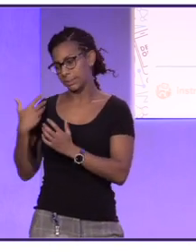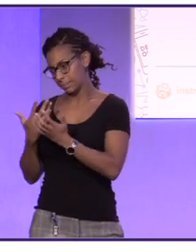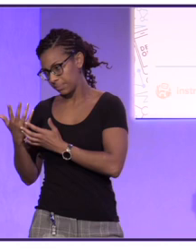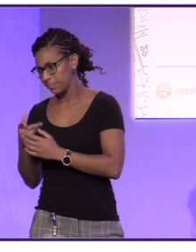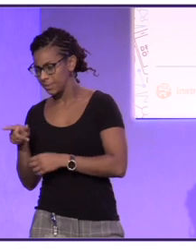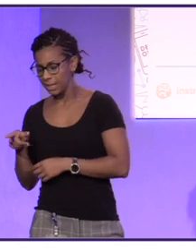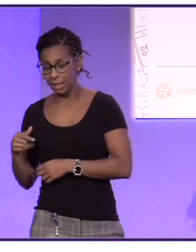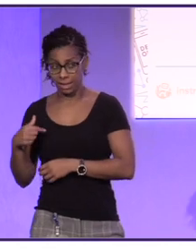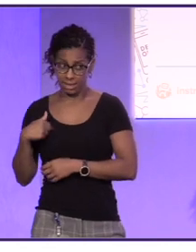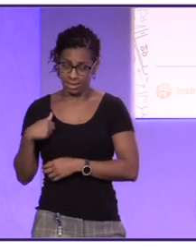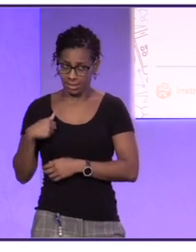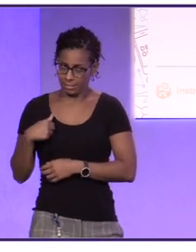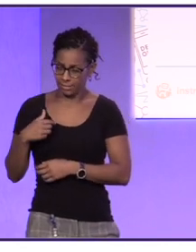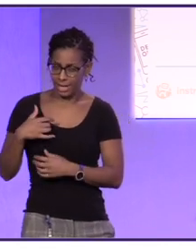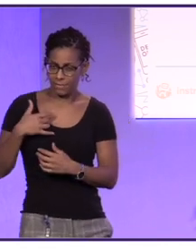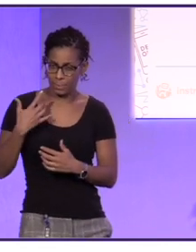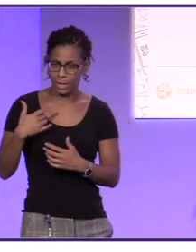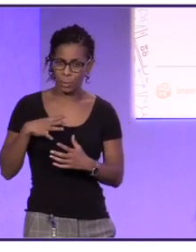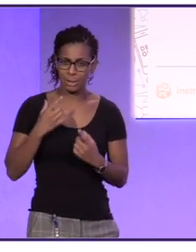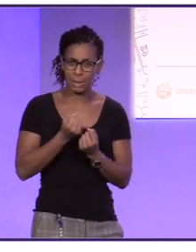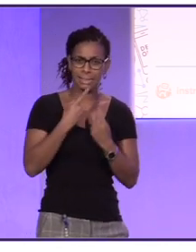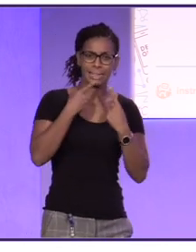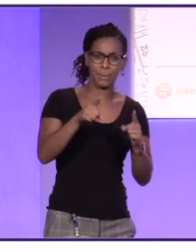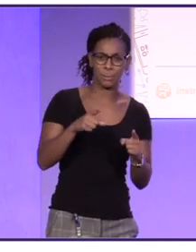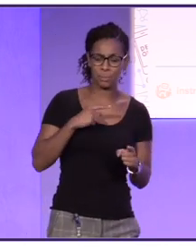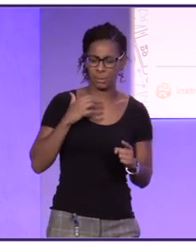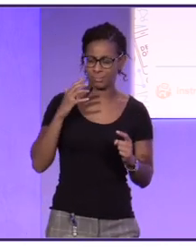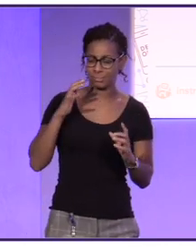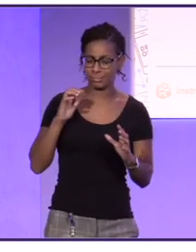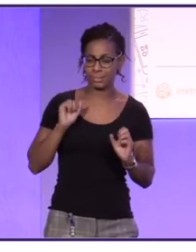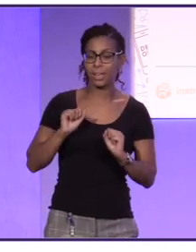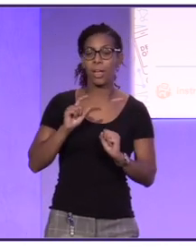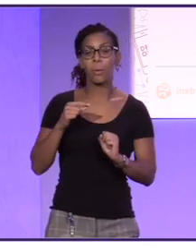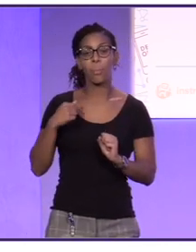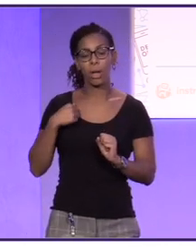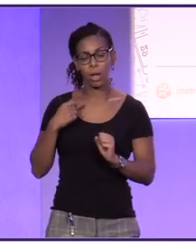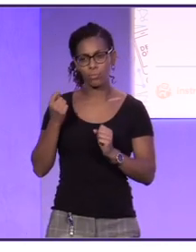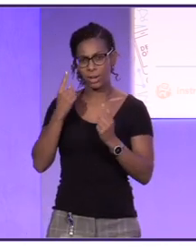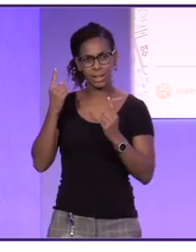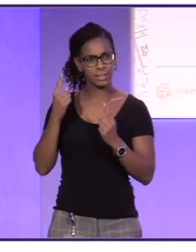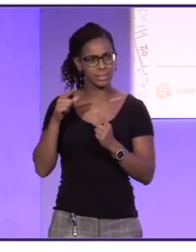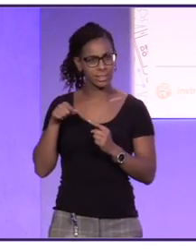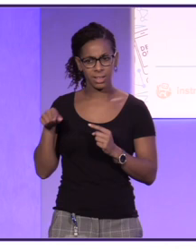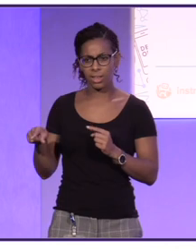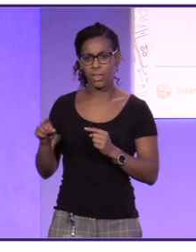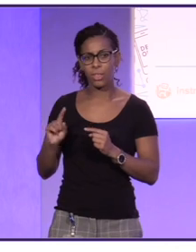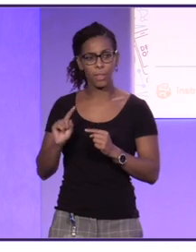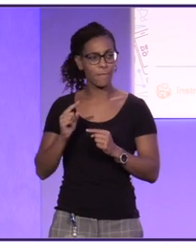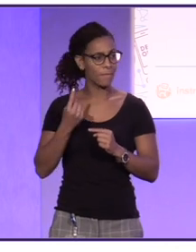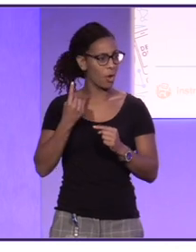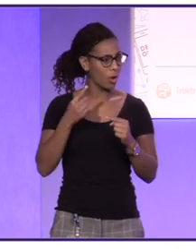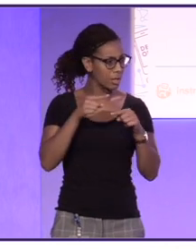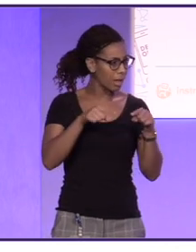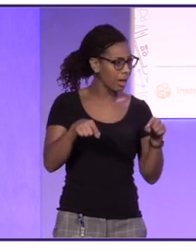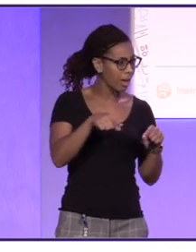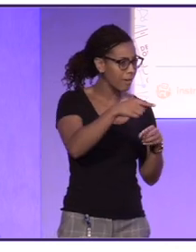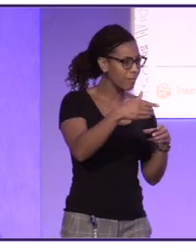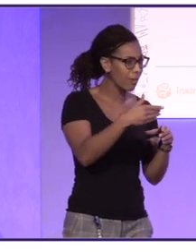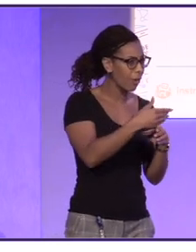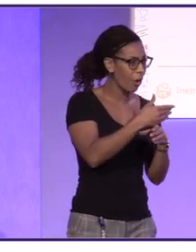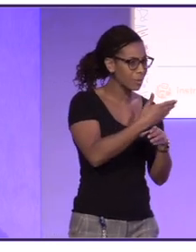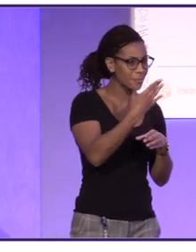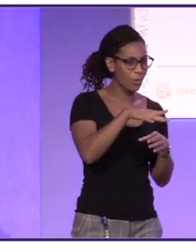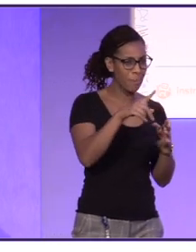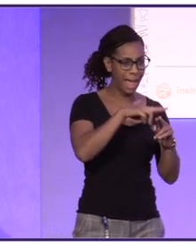little bit worried about making this statement at the moment, because I've noticed that the entire first line ops of FT are in the room.